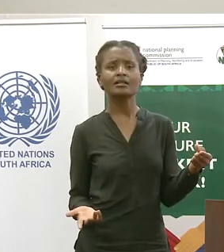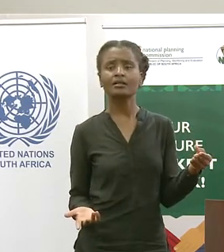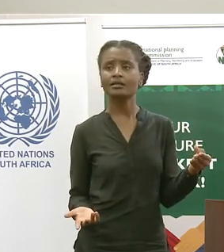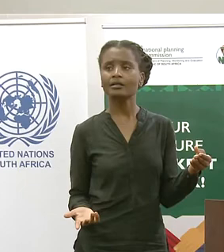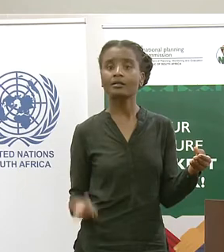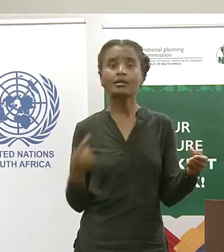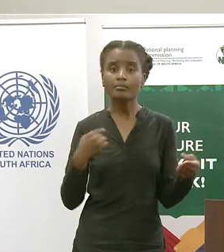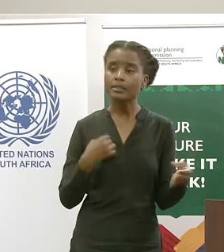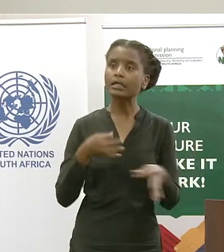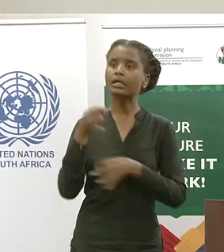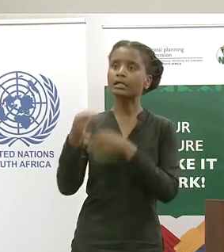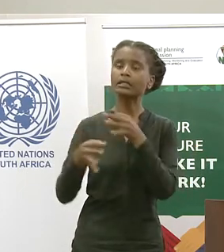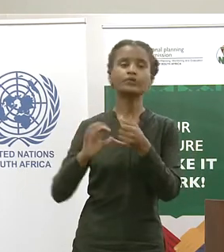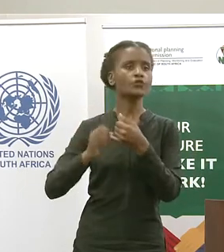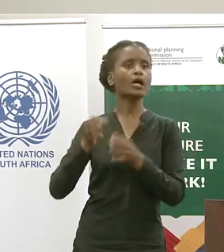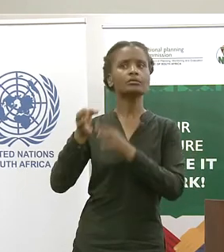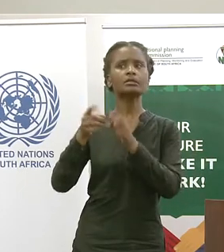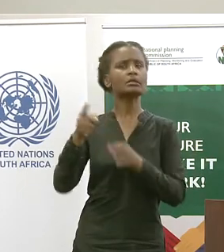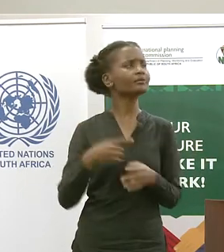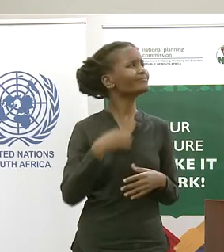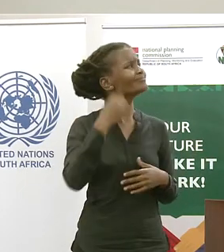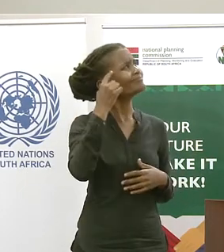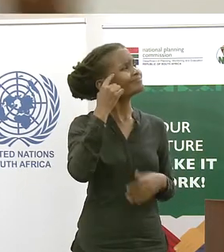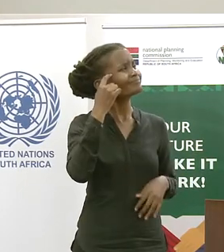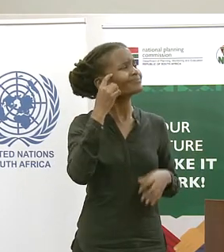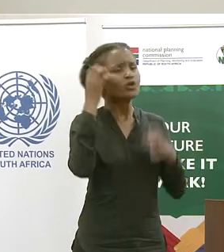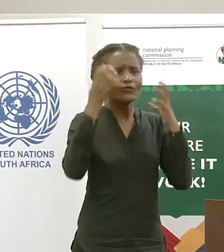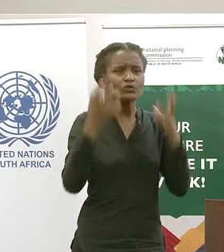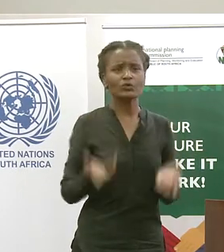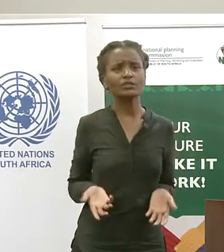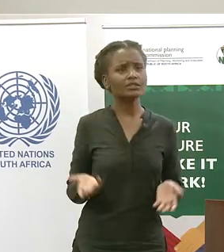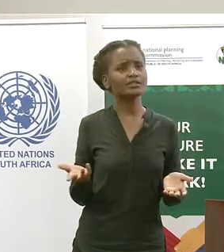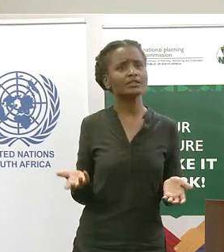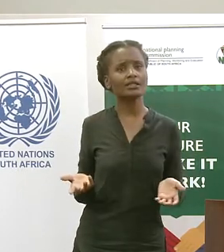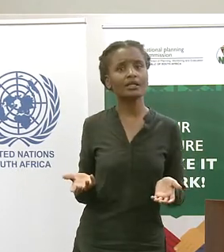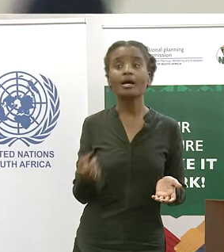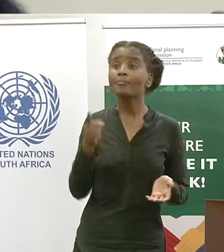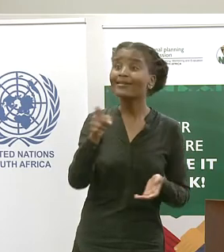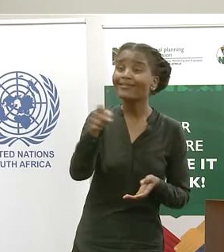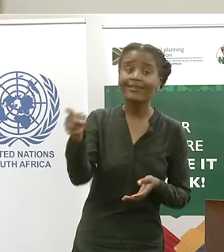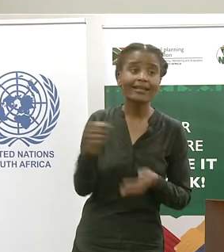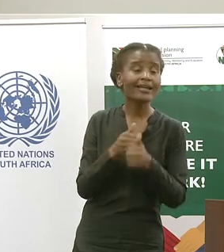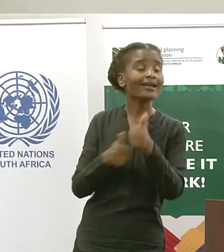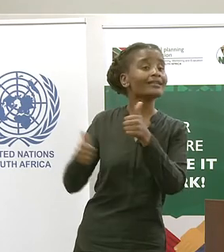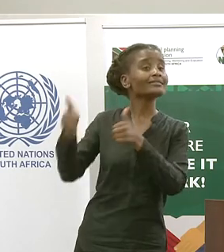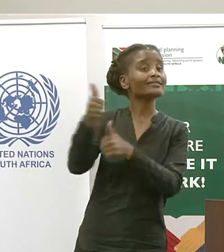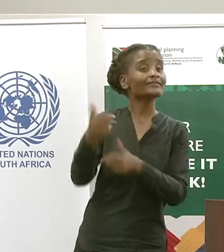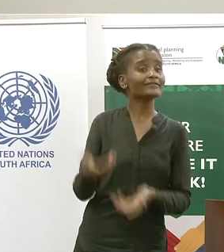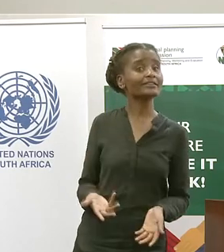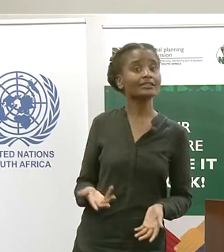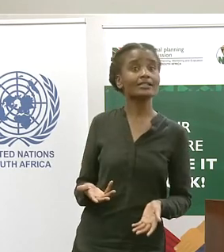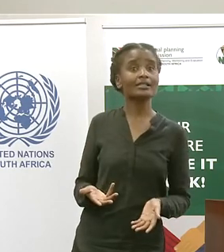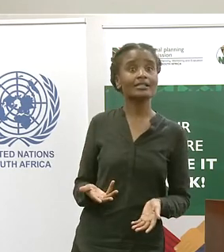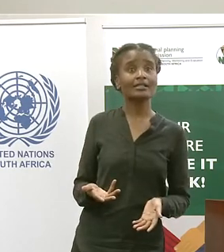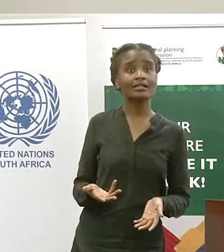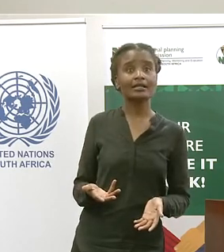explain, it's more confusing to themselves, but they are executives and more than executives, and they